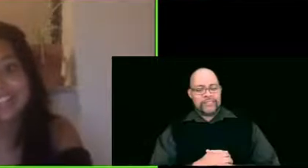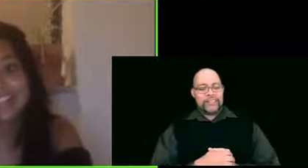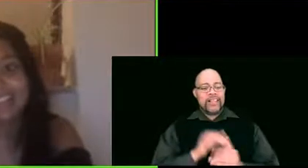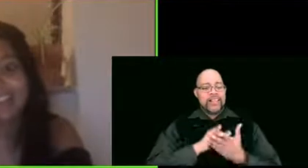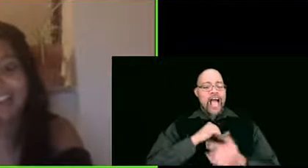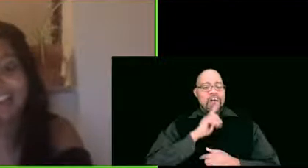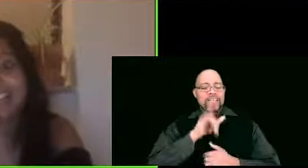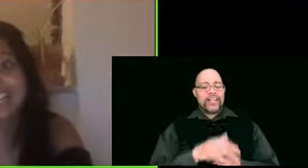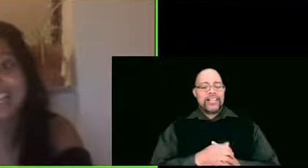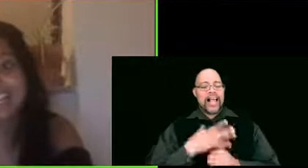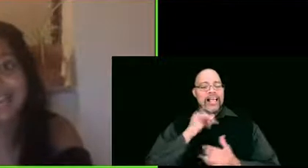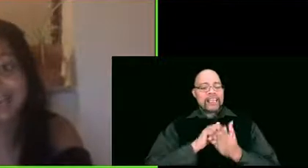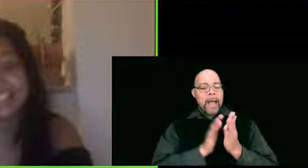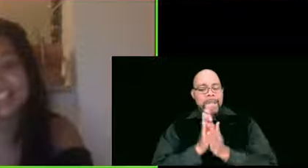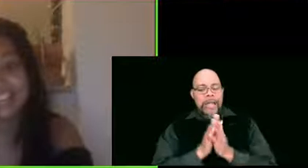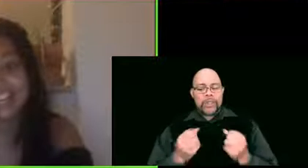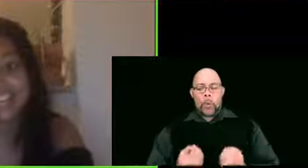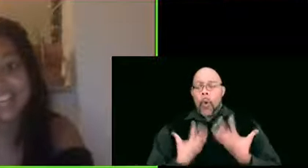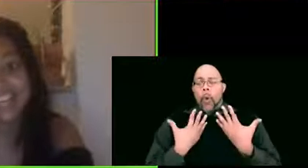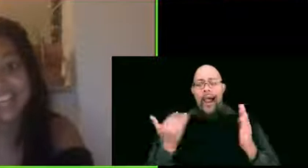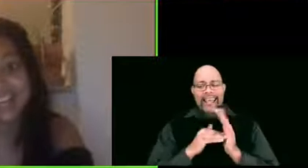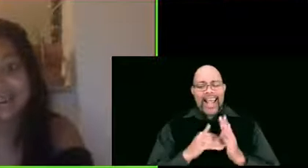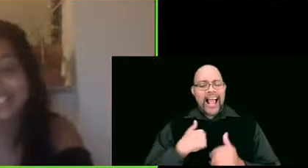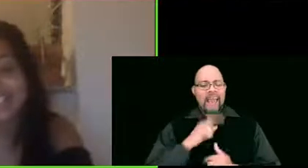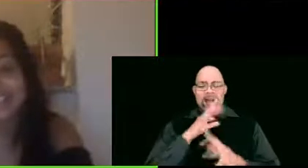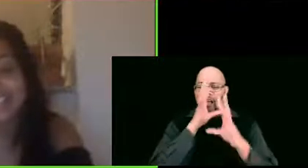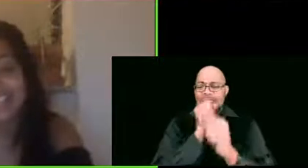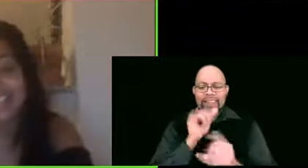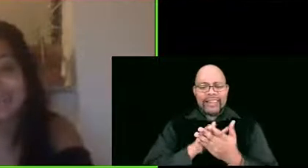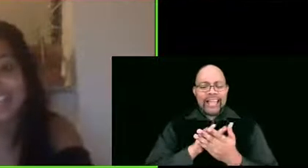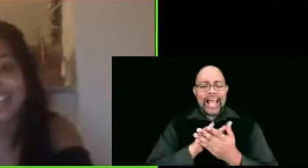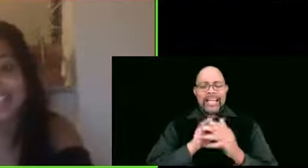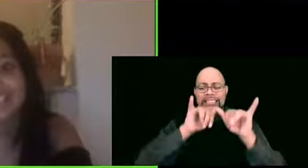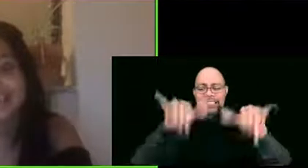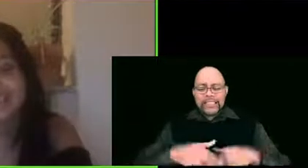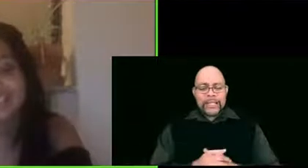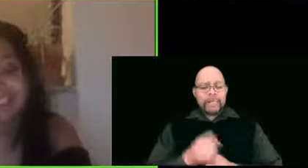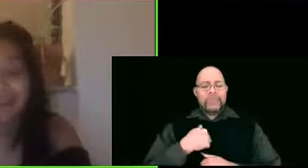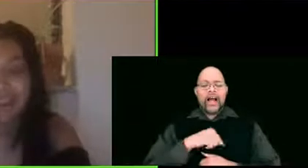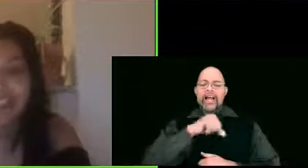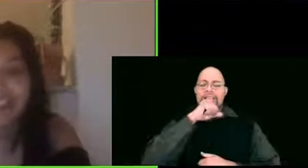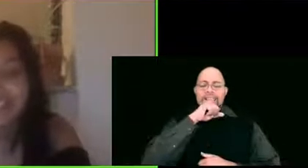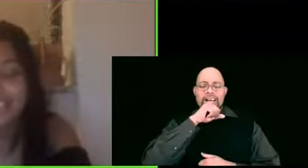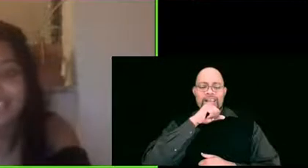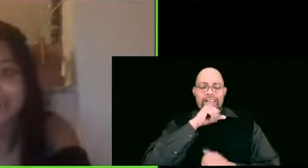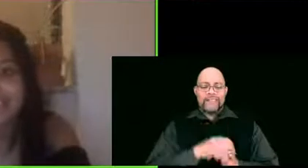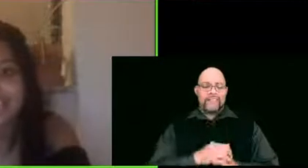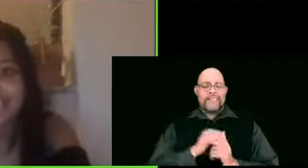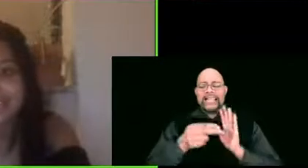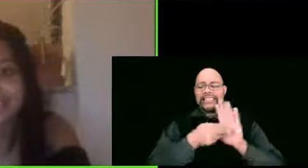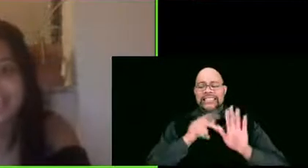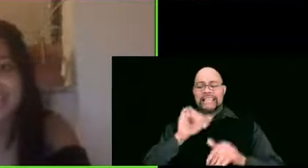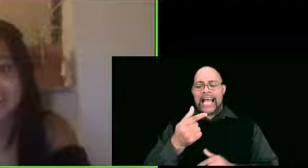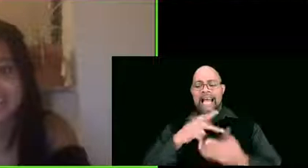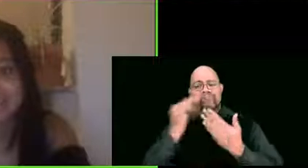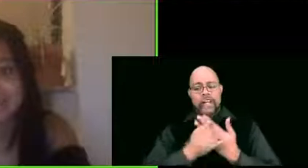perspective that I really that passion is ignited again. And I'm just so fascinated by that ecosystem. So I love tagging projects.